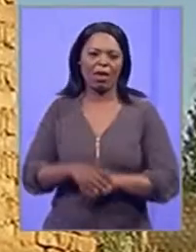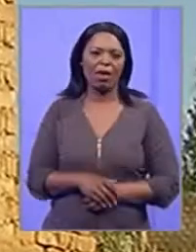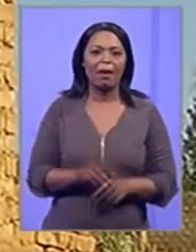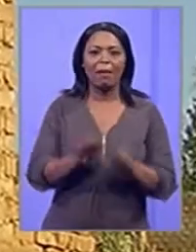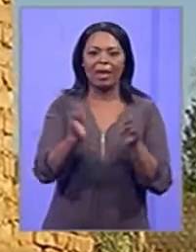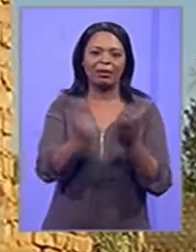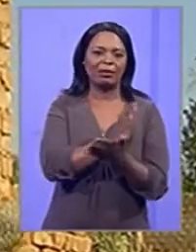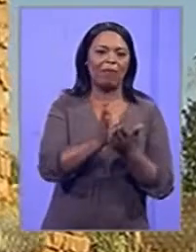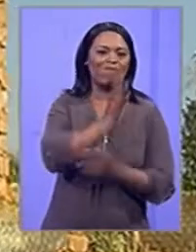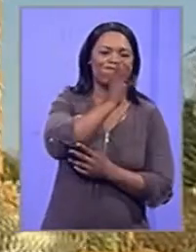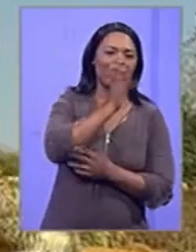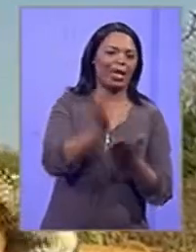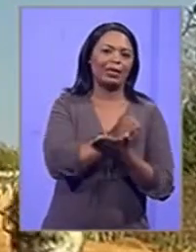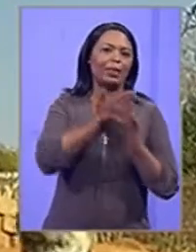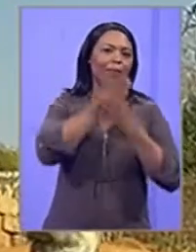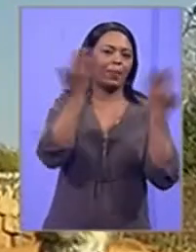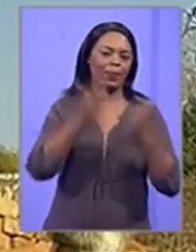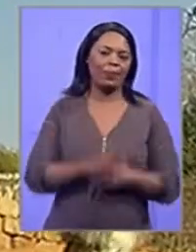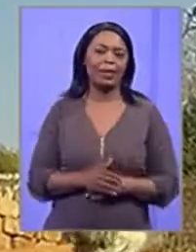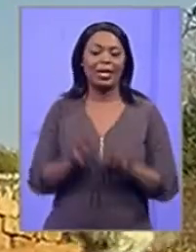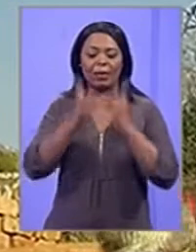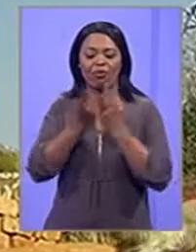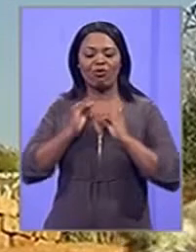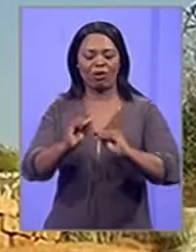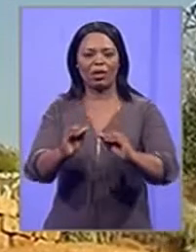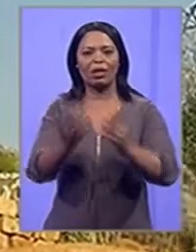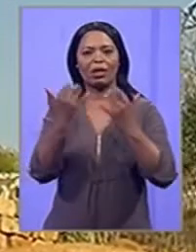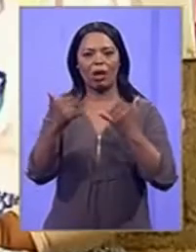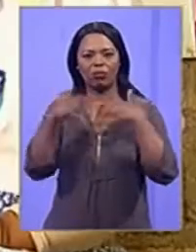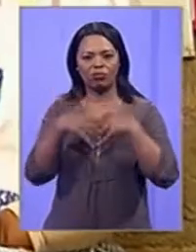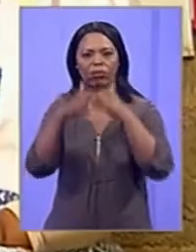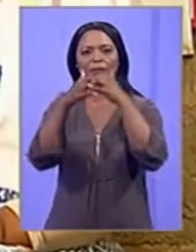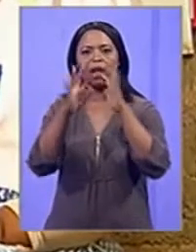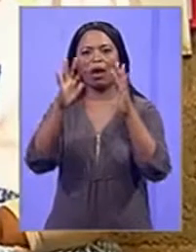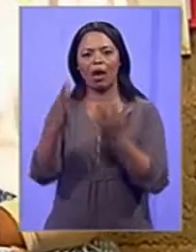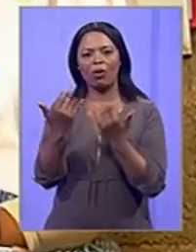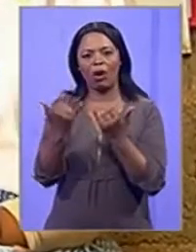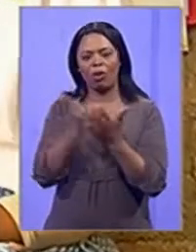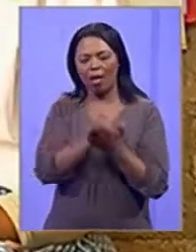bjalo, Lefapha la Thuto le re le tla thoma ka lesolo go parara la go kwalakatša le go